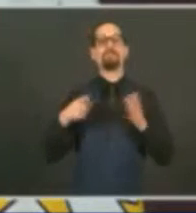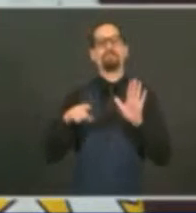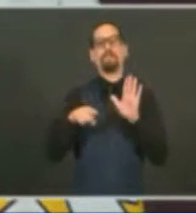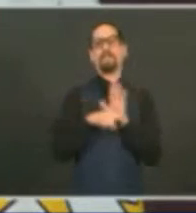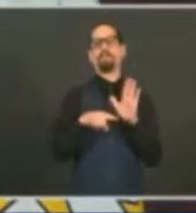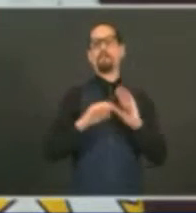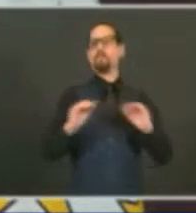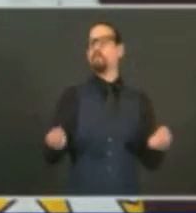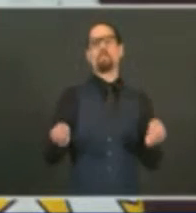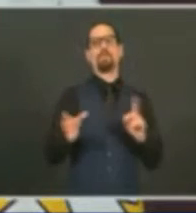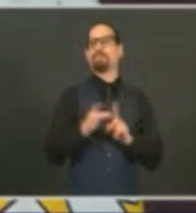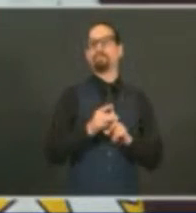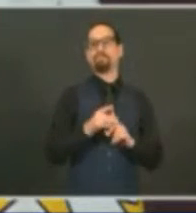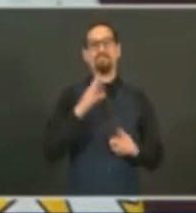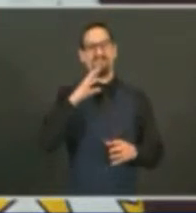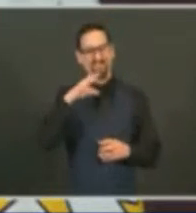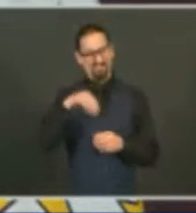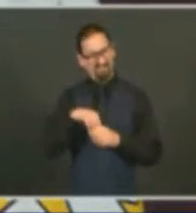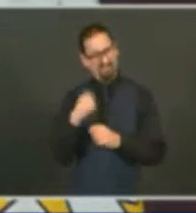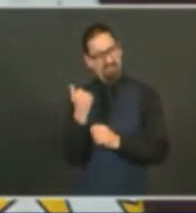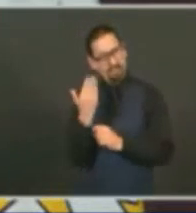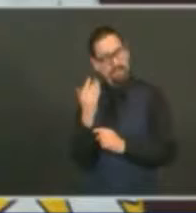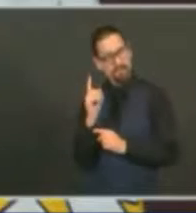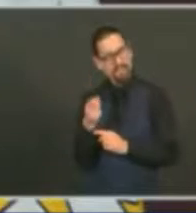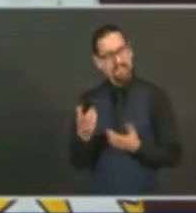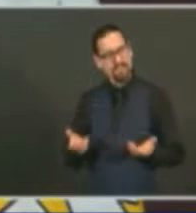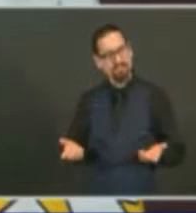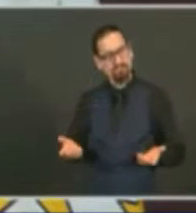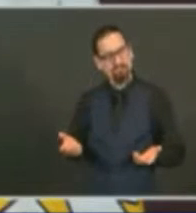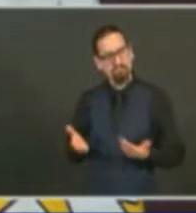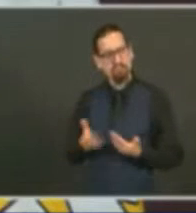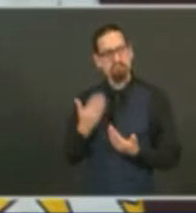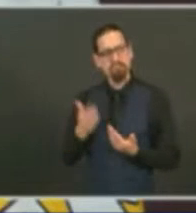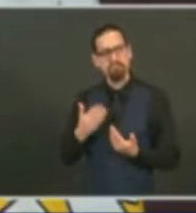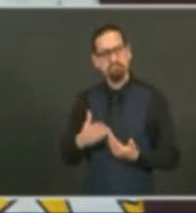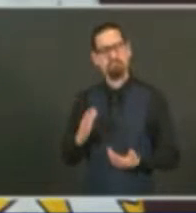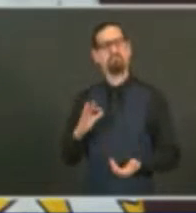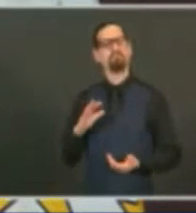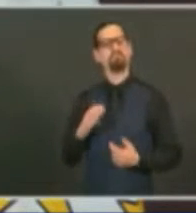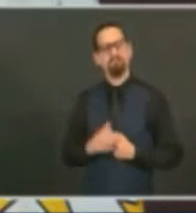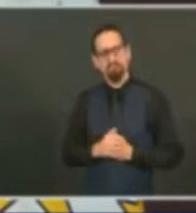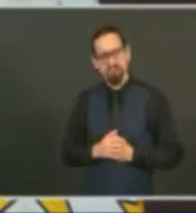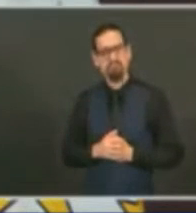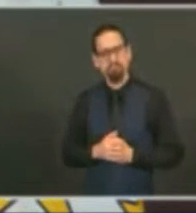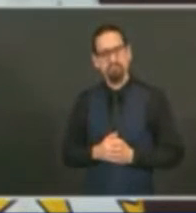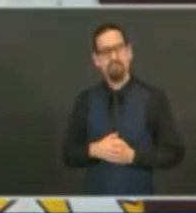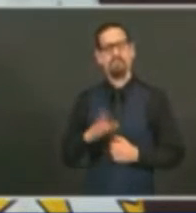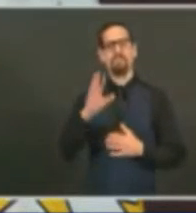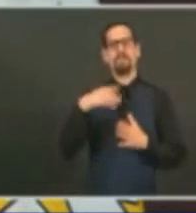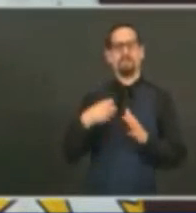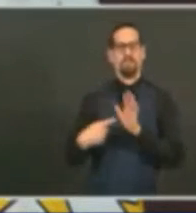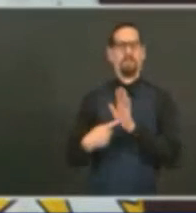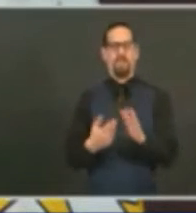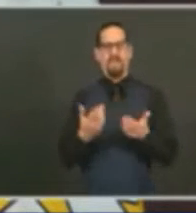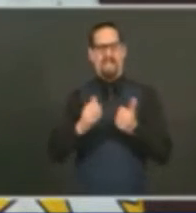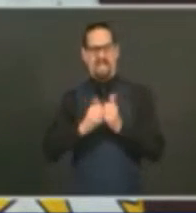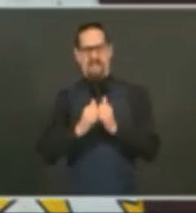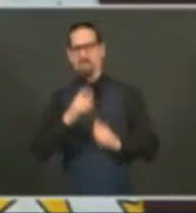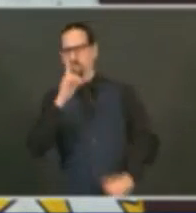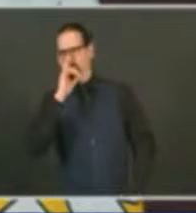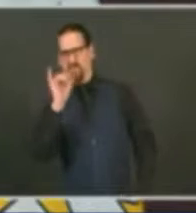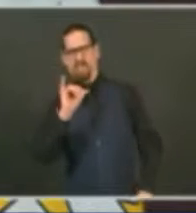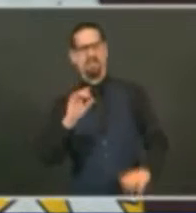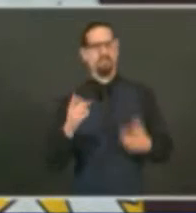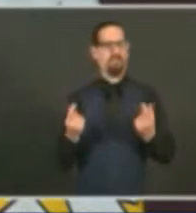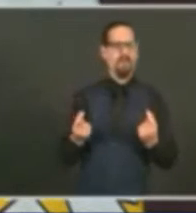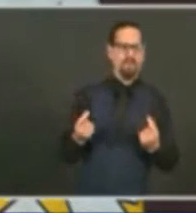within the 15-minute time frame that it can occur. And so I want to just show you how simple